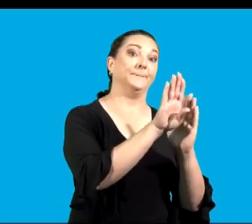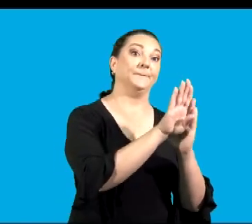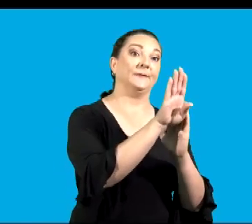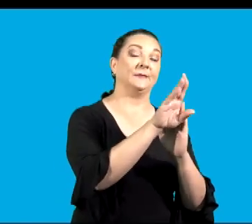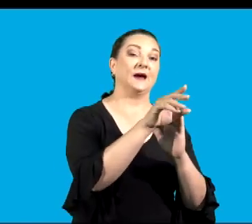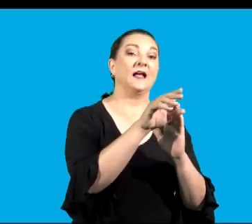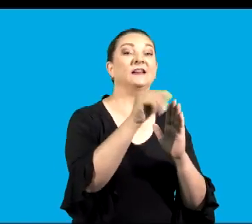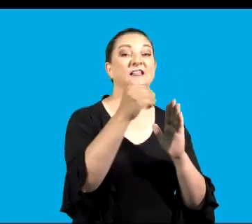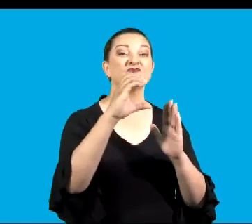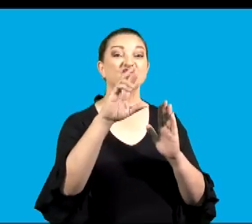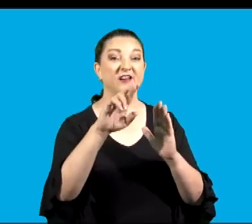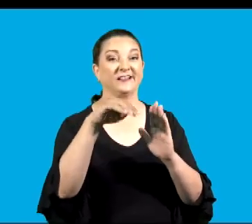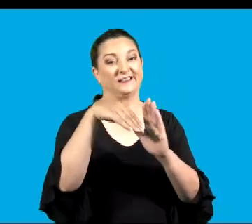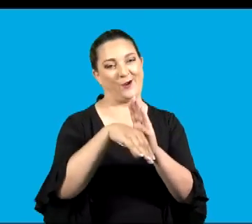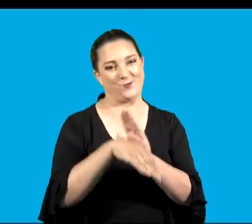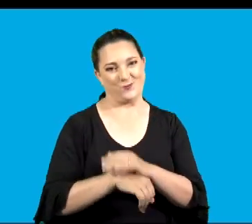on your statement.